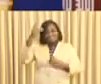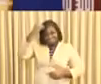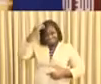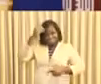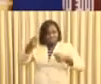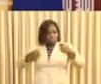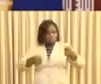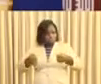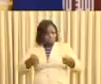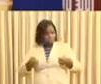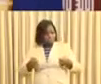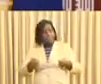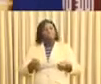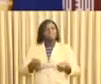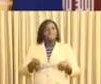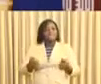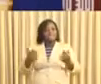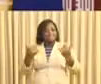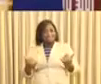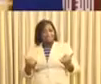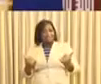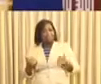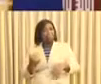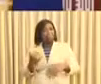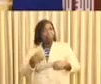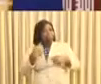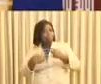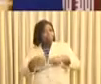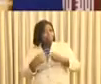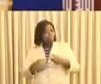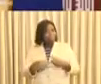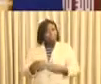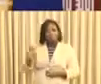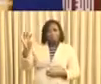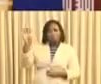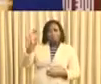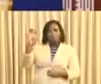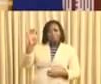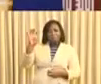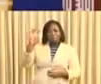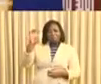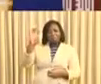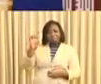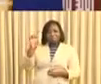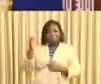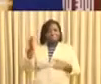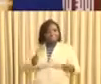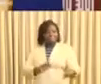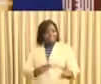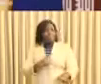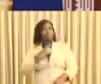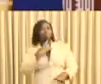CSM outbreak, with over 40 deaths, has reaffirmed the need for ready access to